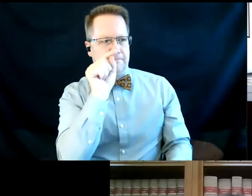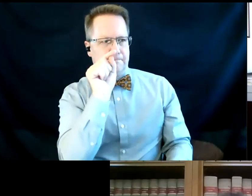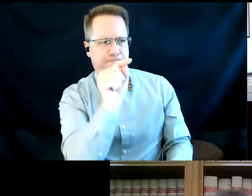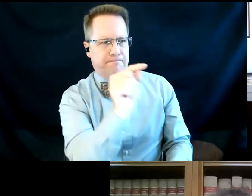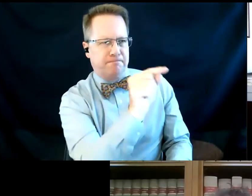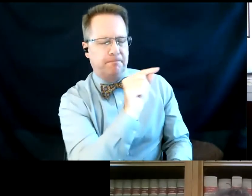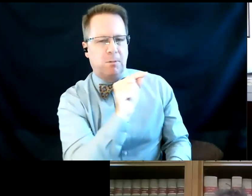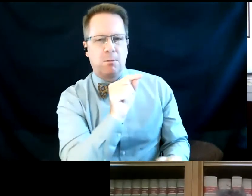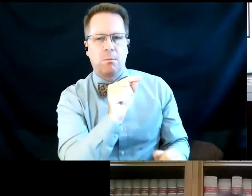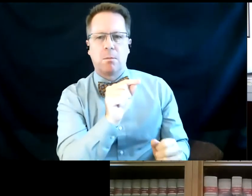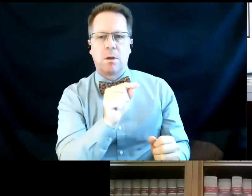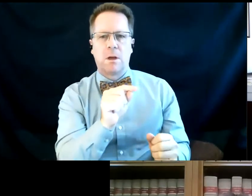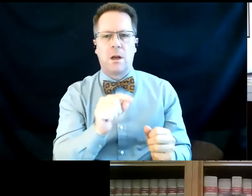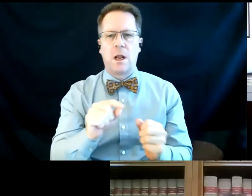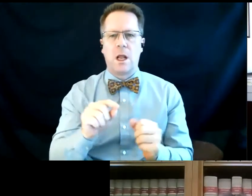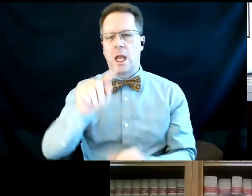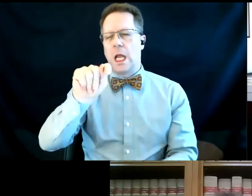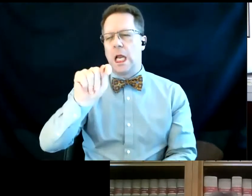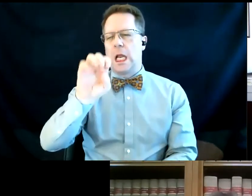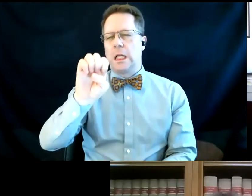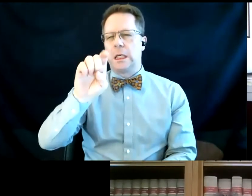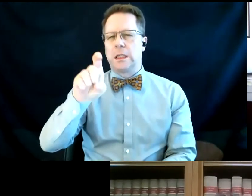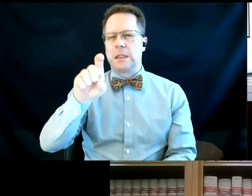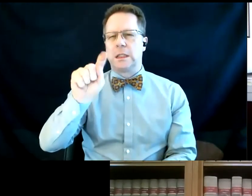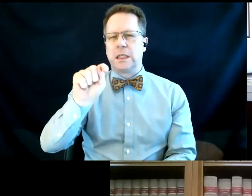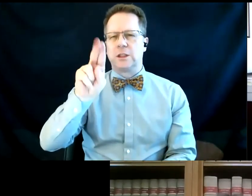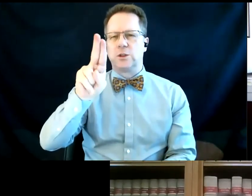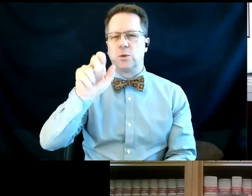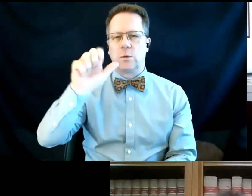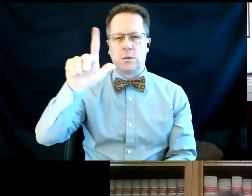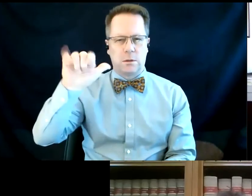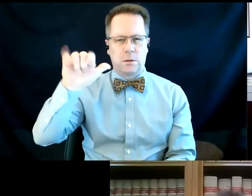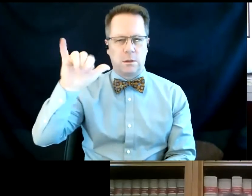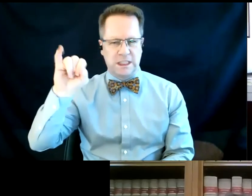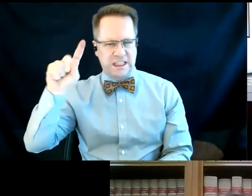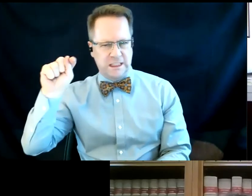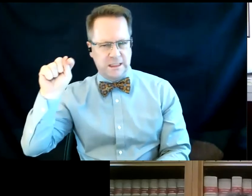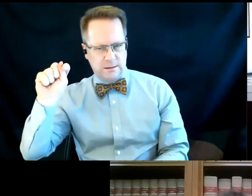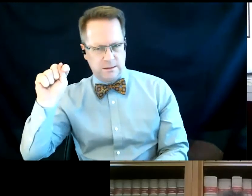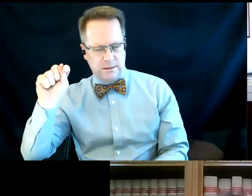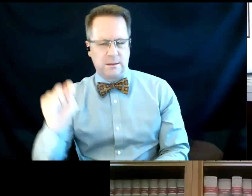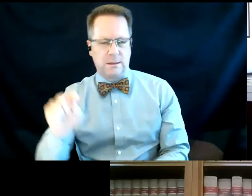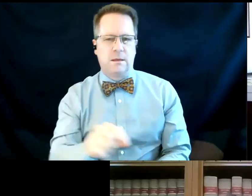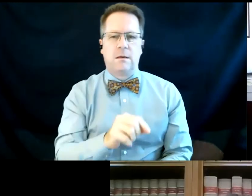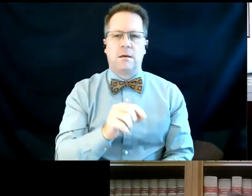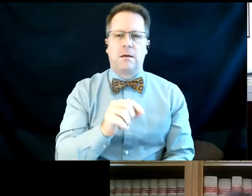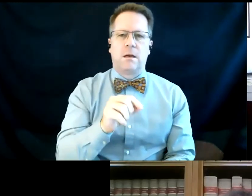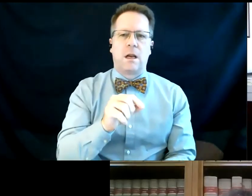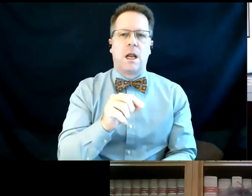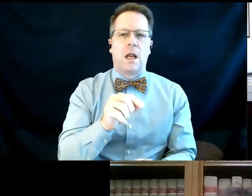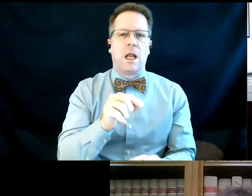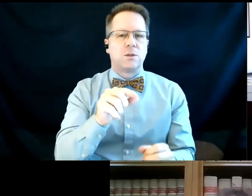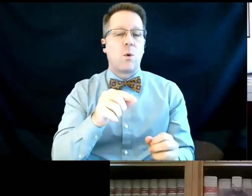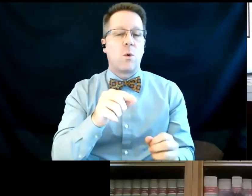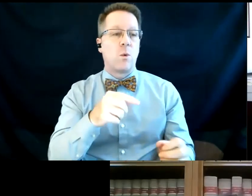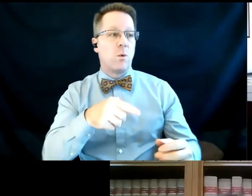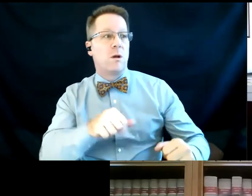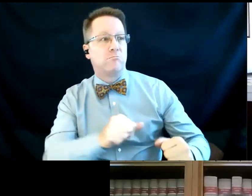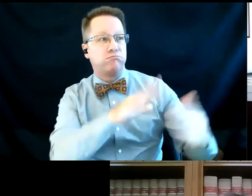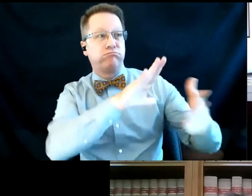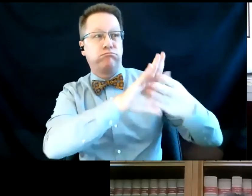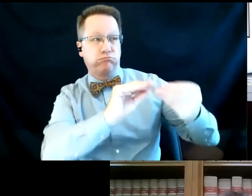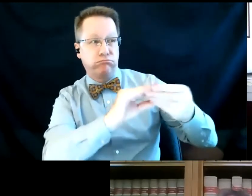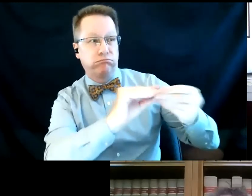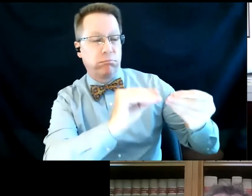and originalists. We make arguments based on text and